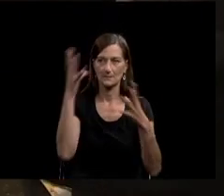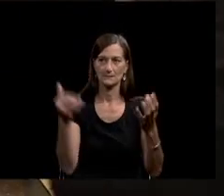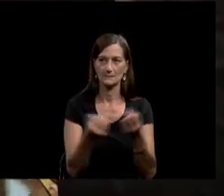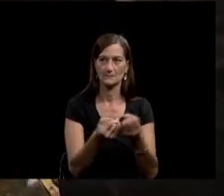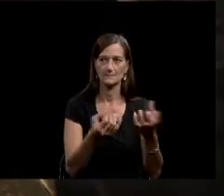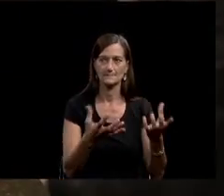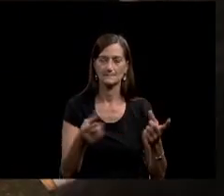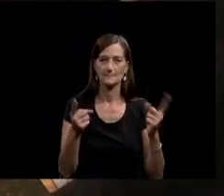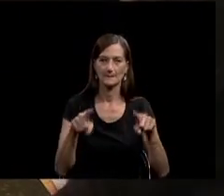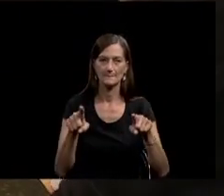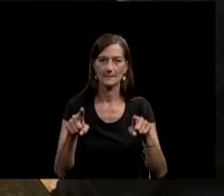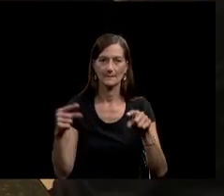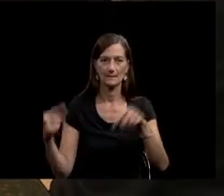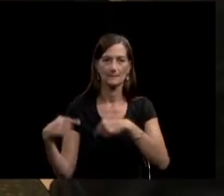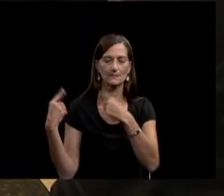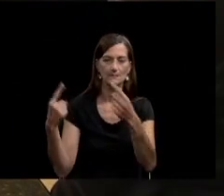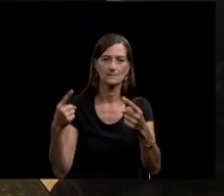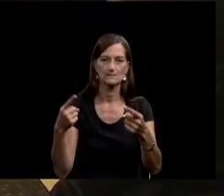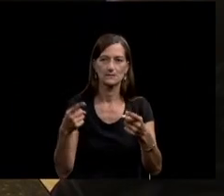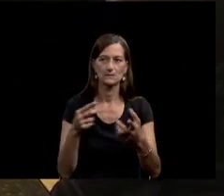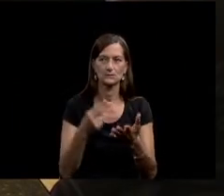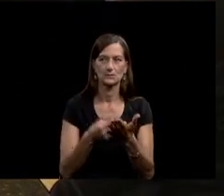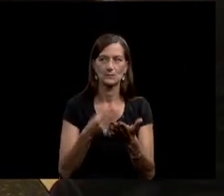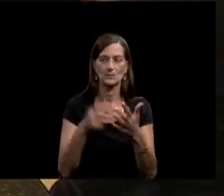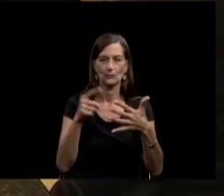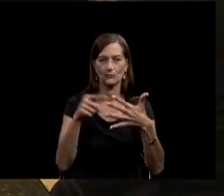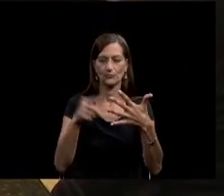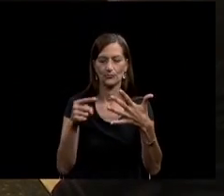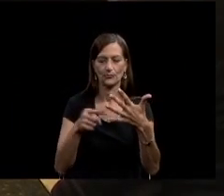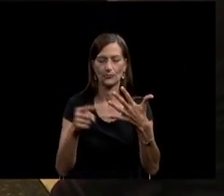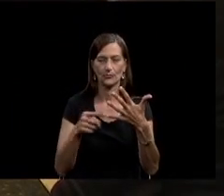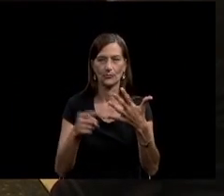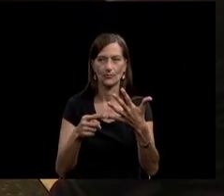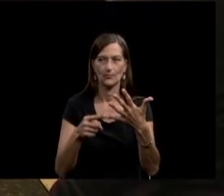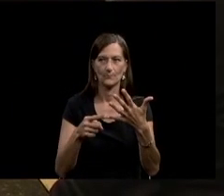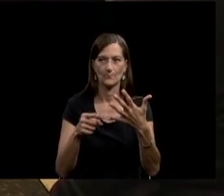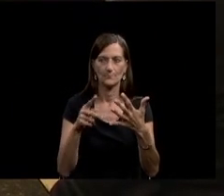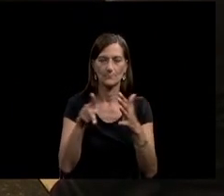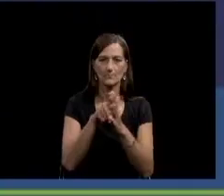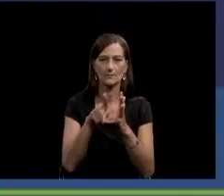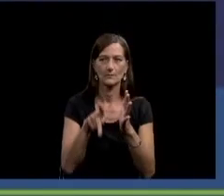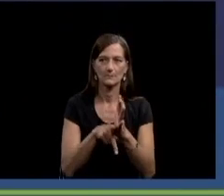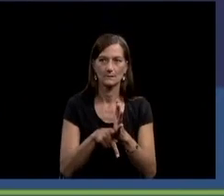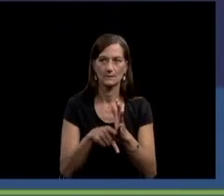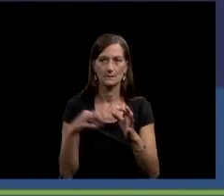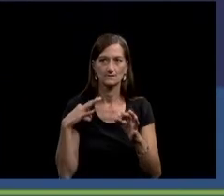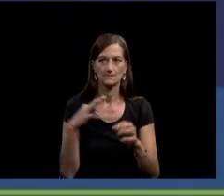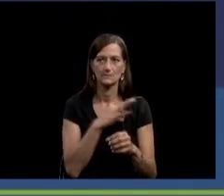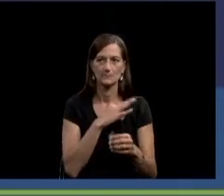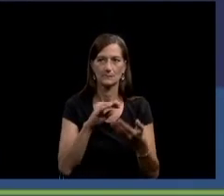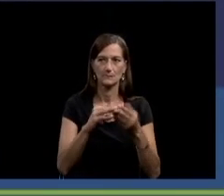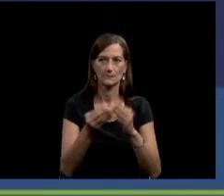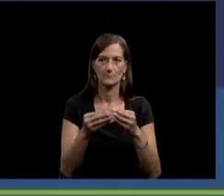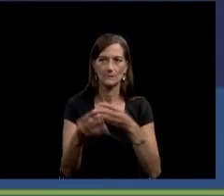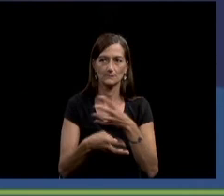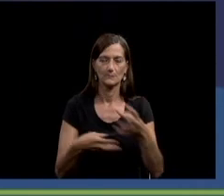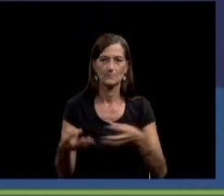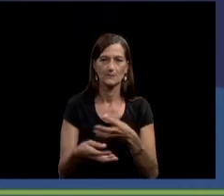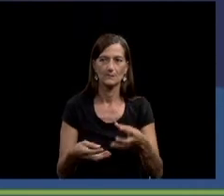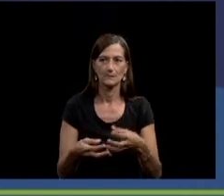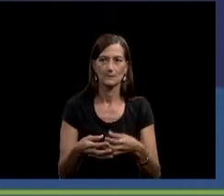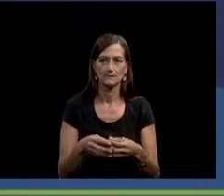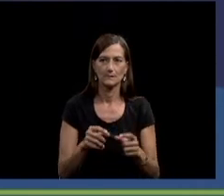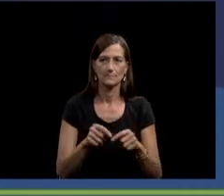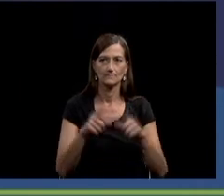staffing, recruiting, and interactions with the community. The first couple of slides are going to be just to give some context for today's